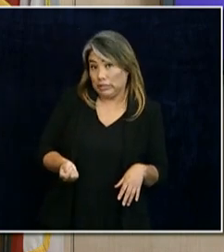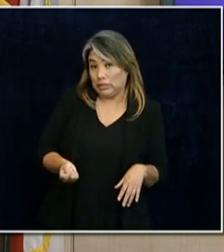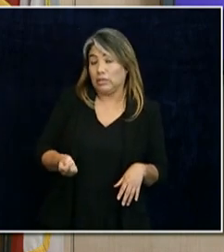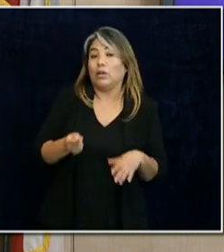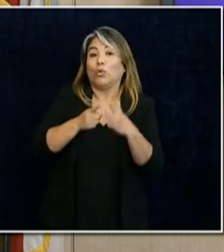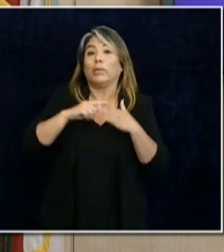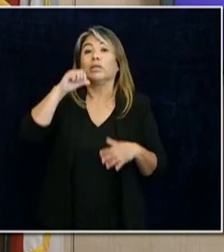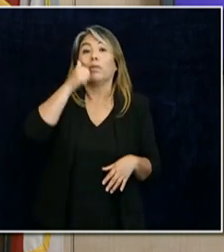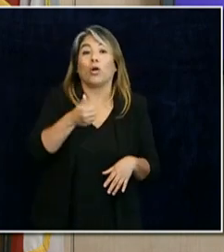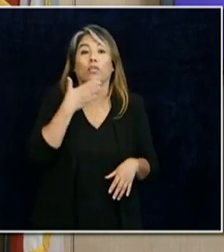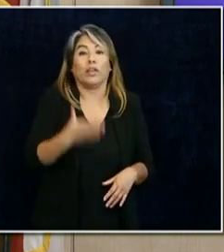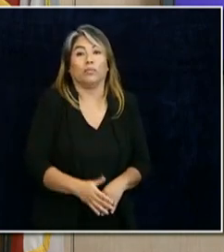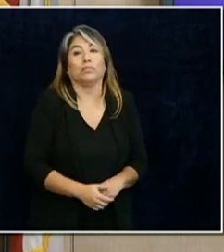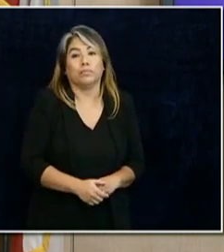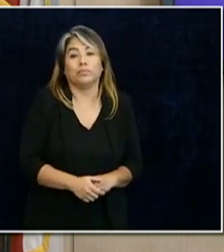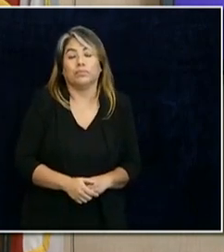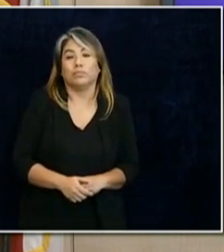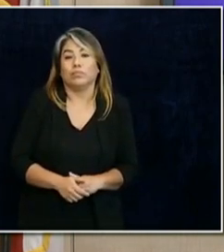will begin tomorrow. Thank you.